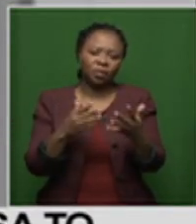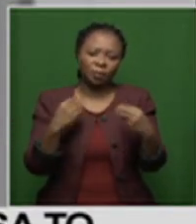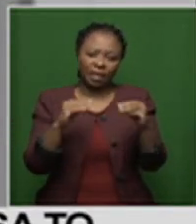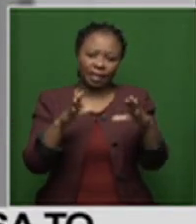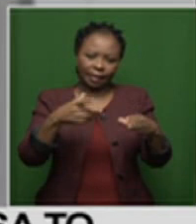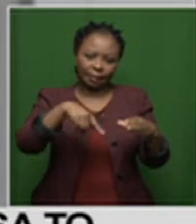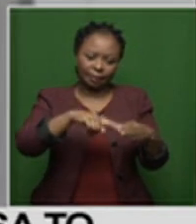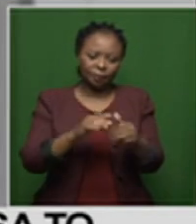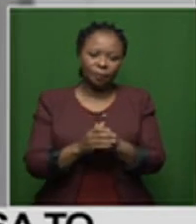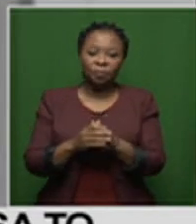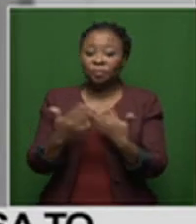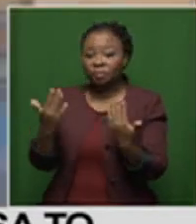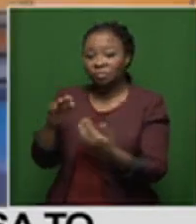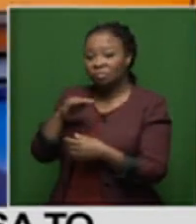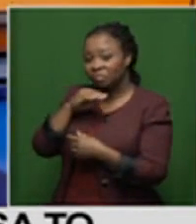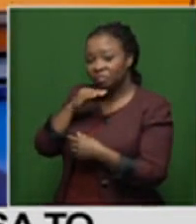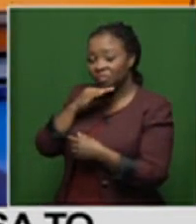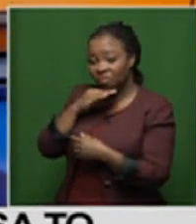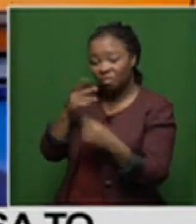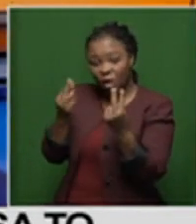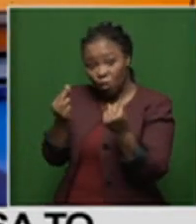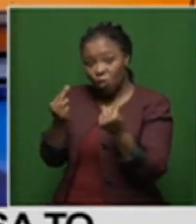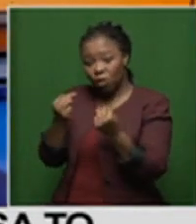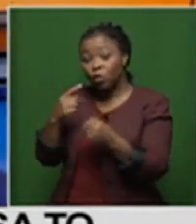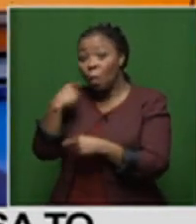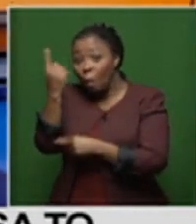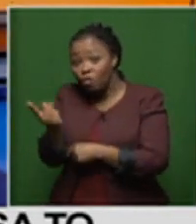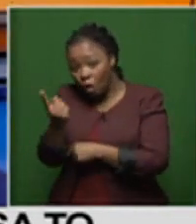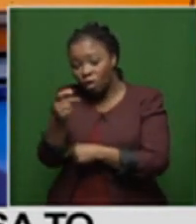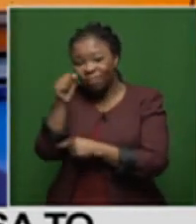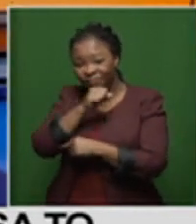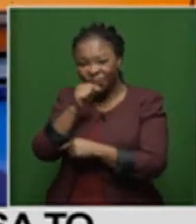of the, still to be released hits in tomorrow's concert?